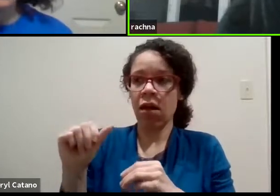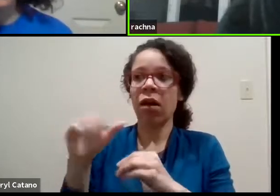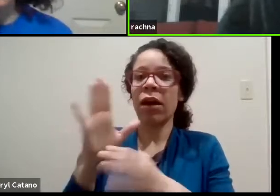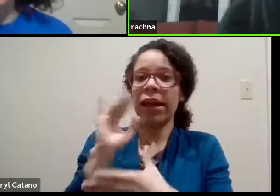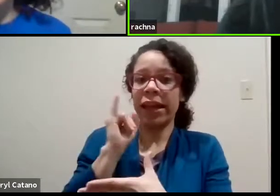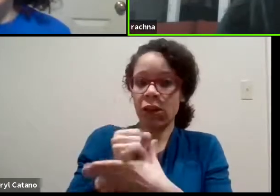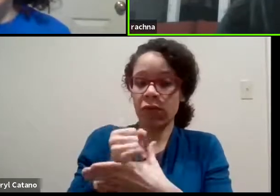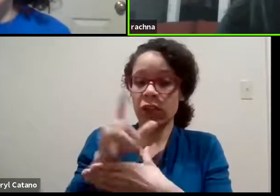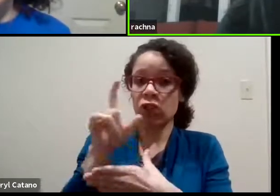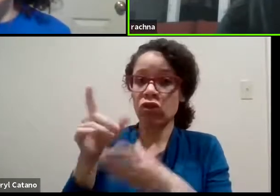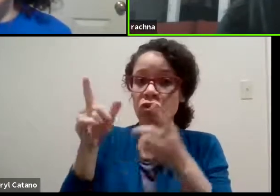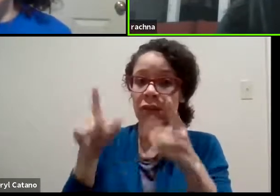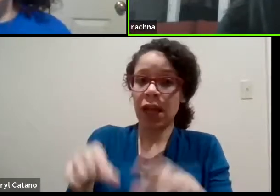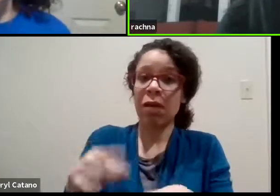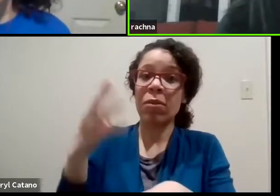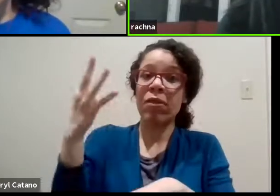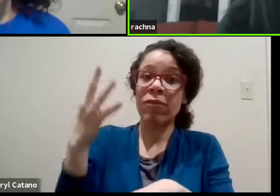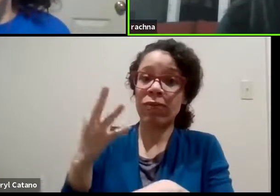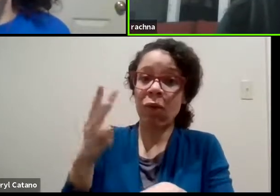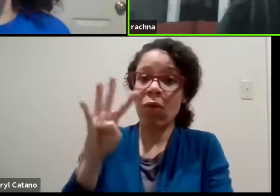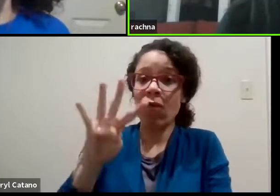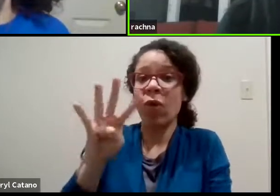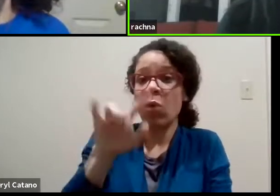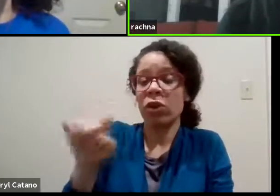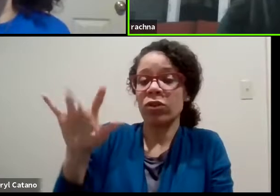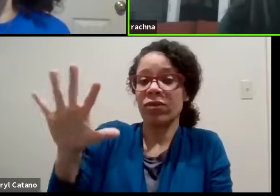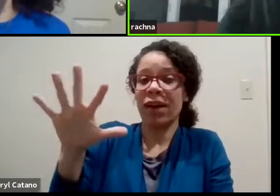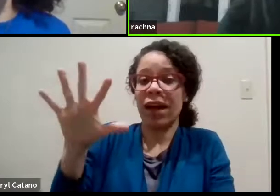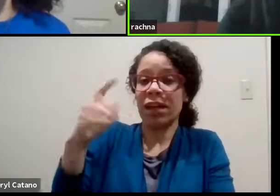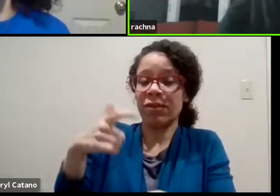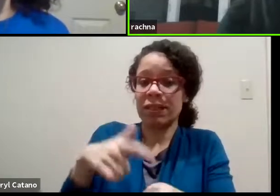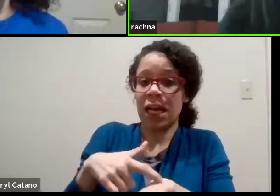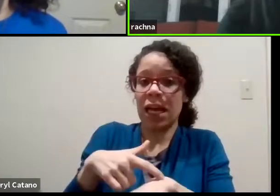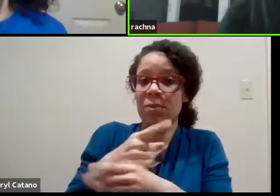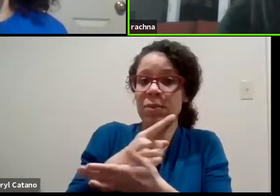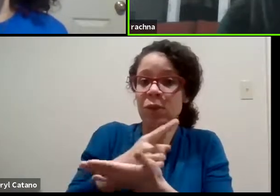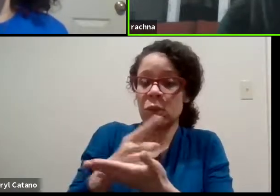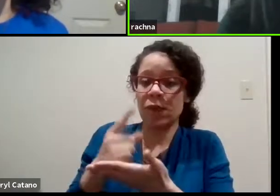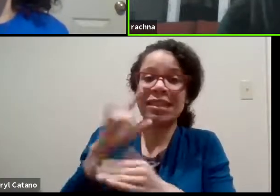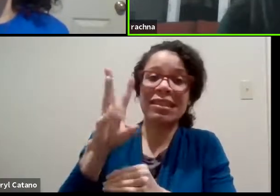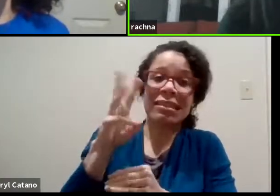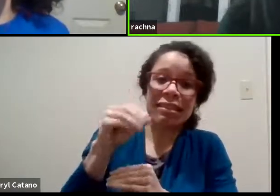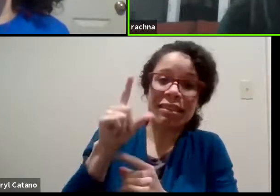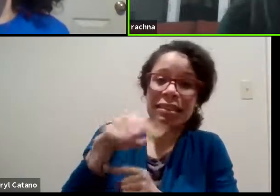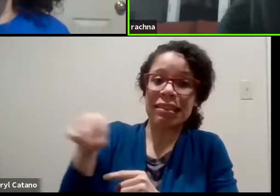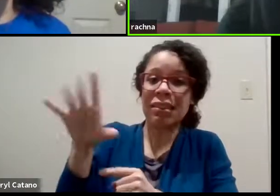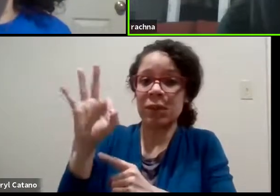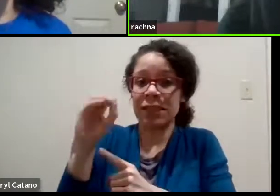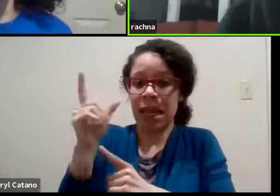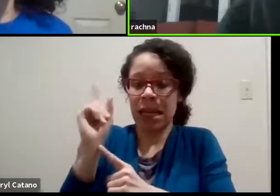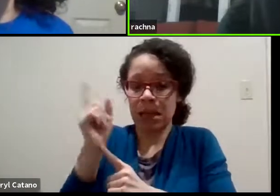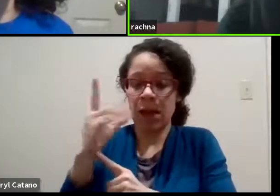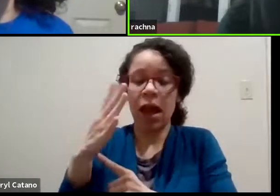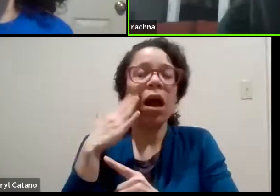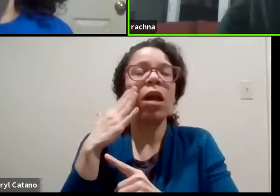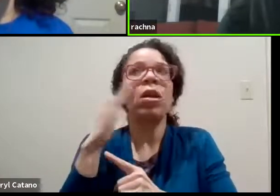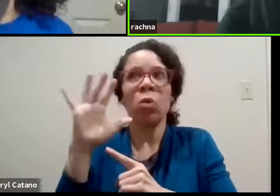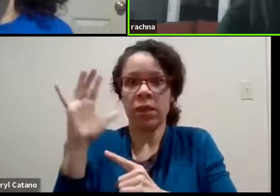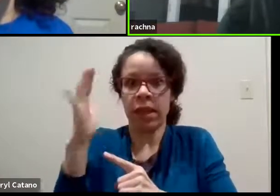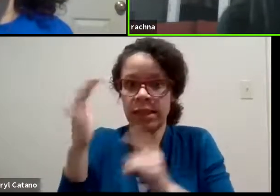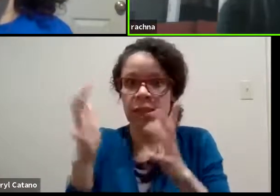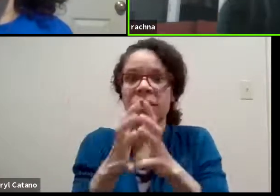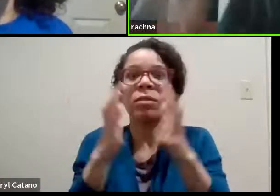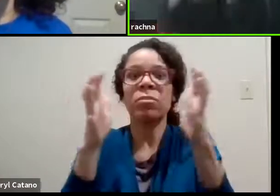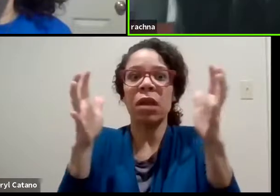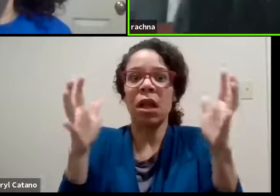four to five times a week, 60 to 90 minutes at a time. And I know that sounds like a lot,